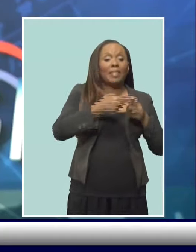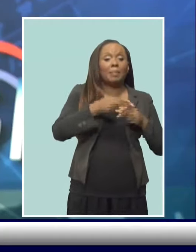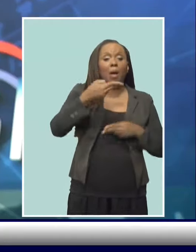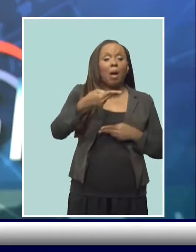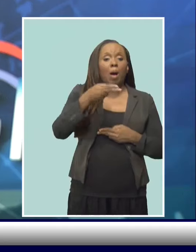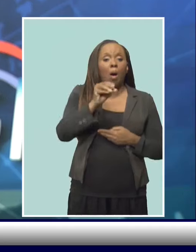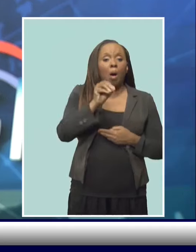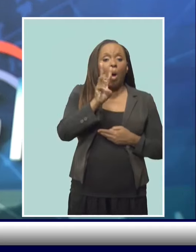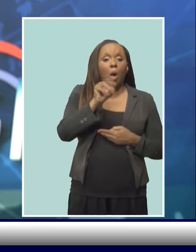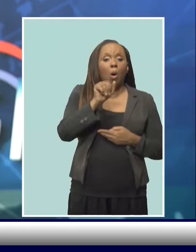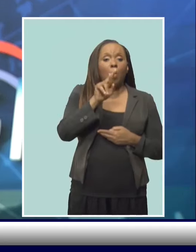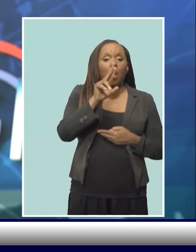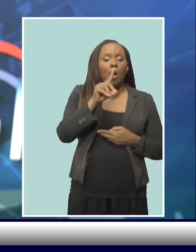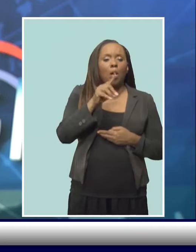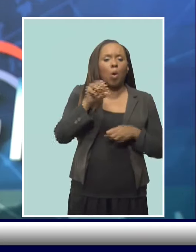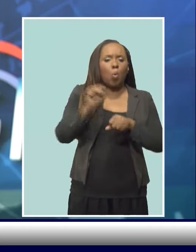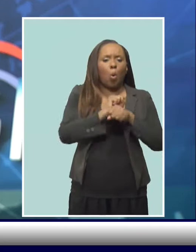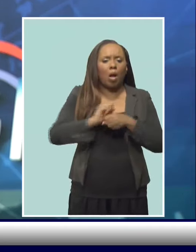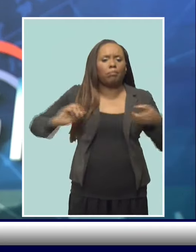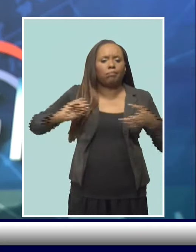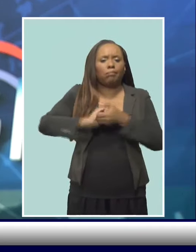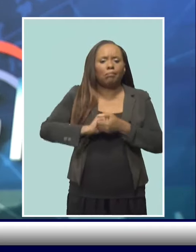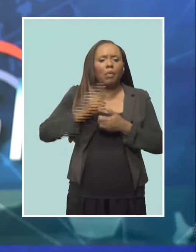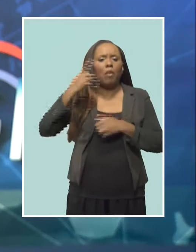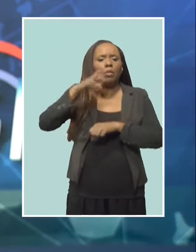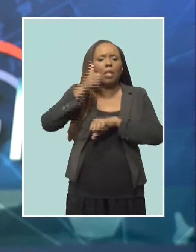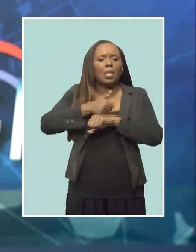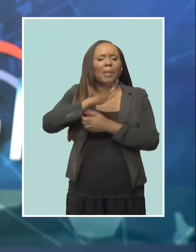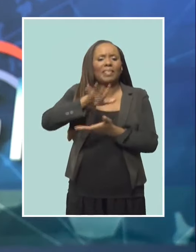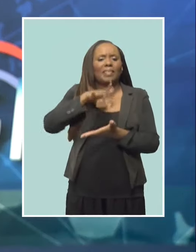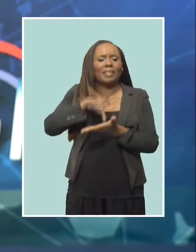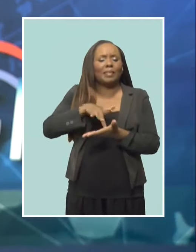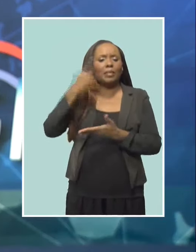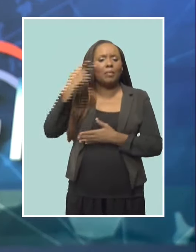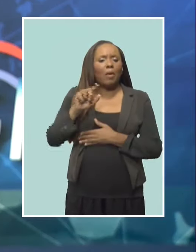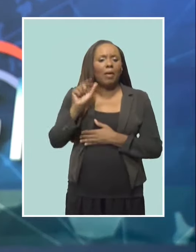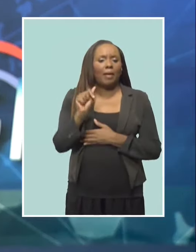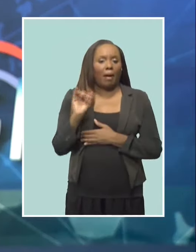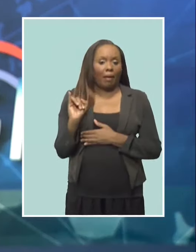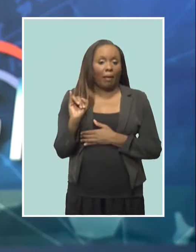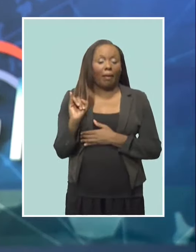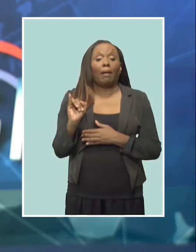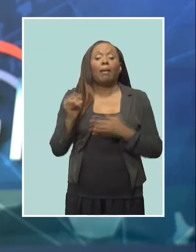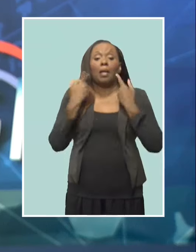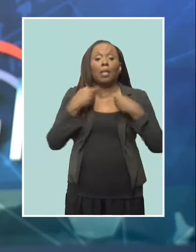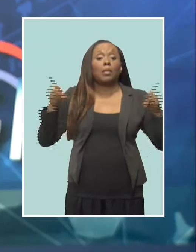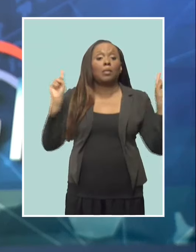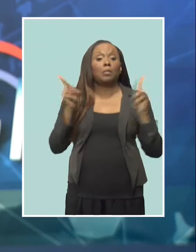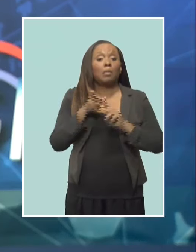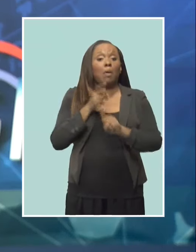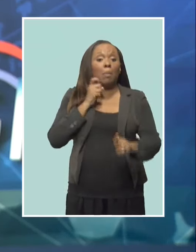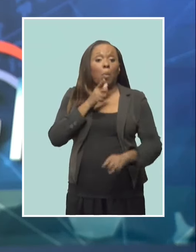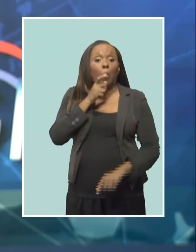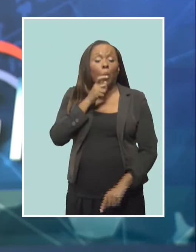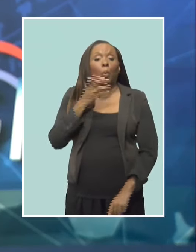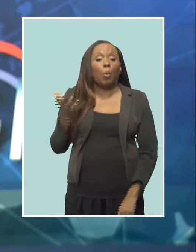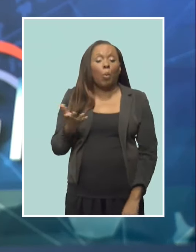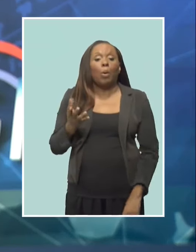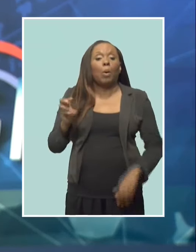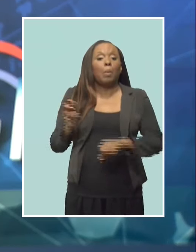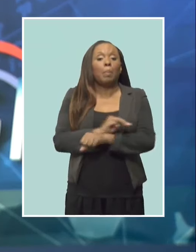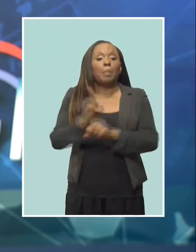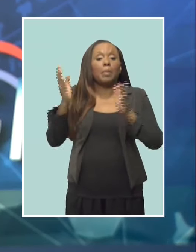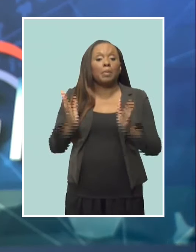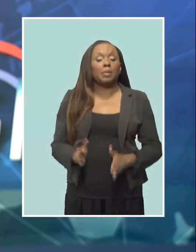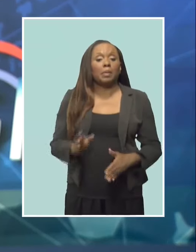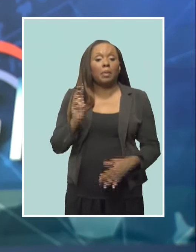a new Center for Artificial Intelligence, Innovation and Governance. The announcement from Minister of Industry, Innovation, Science and Technology,